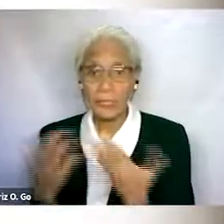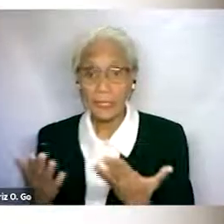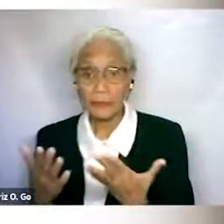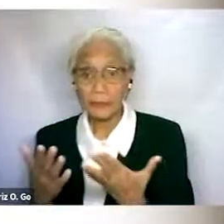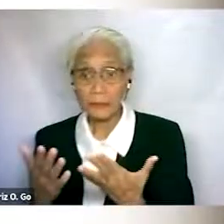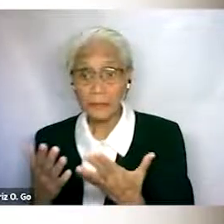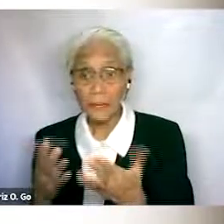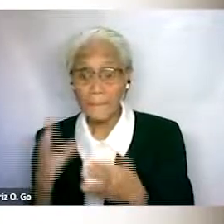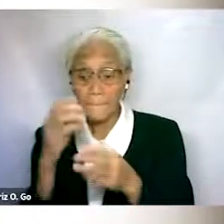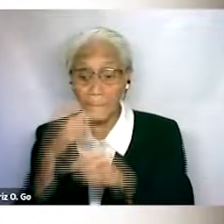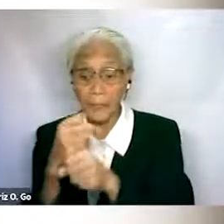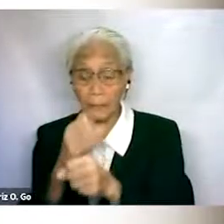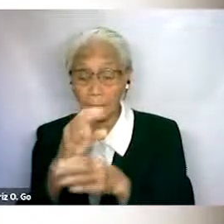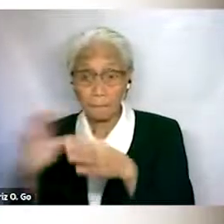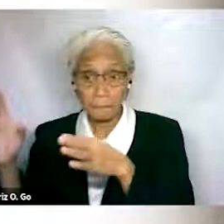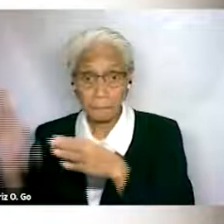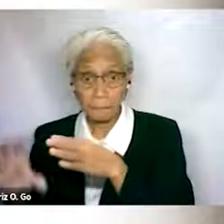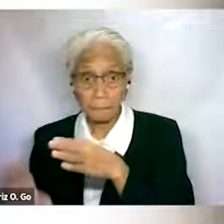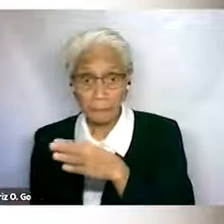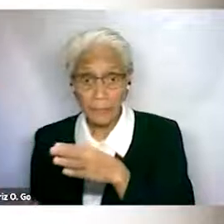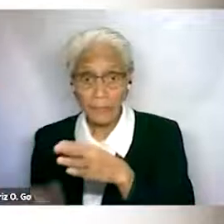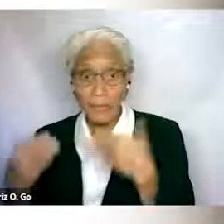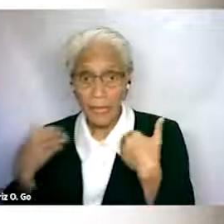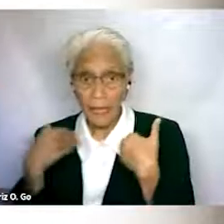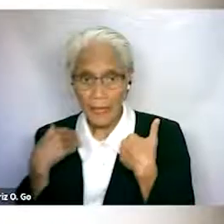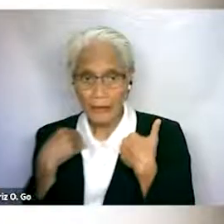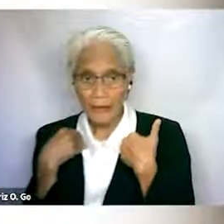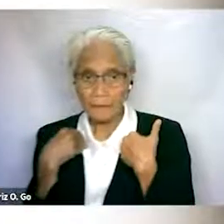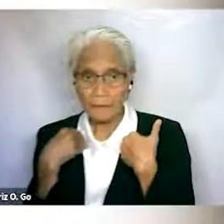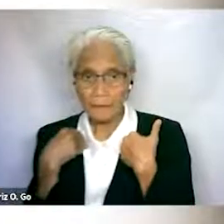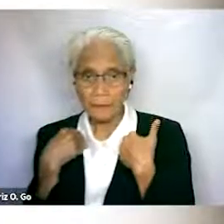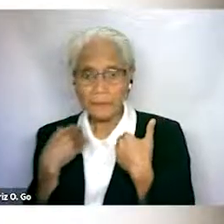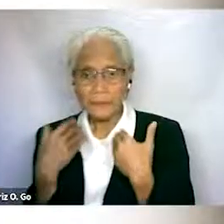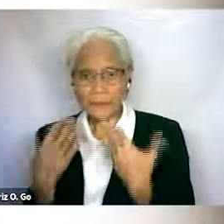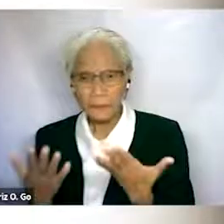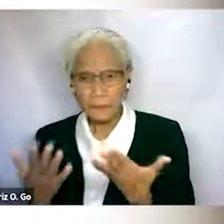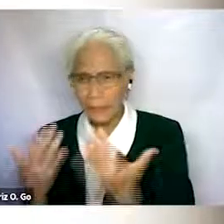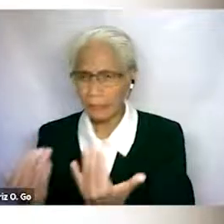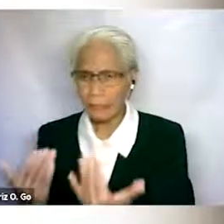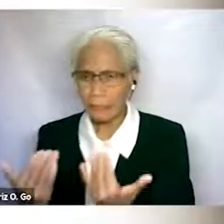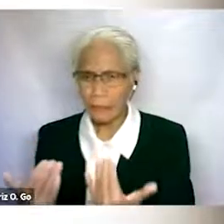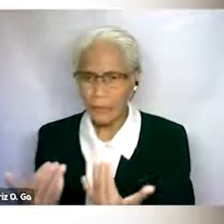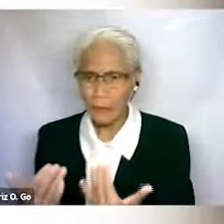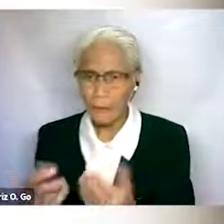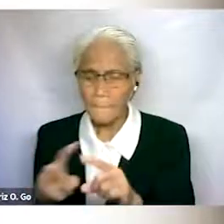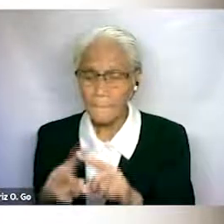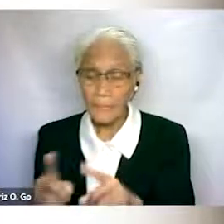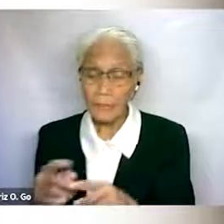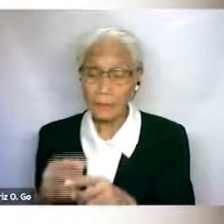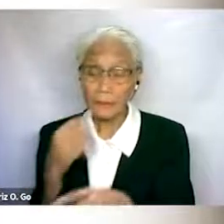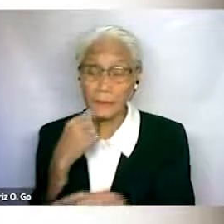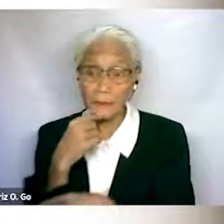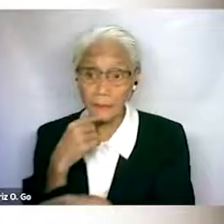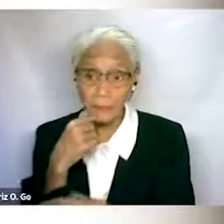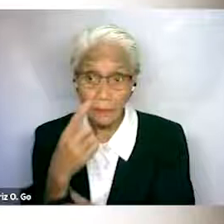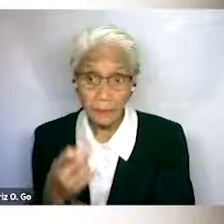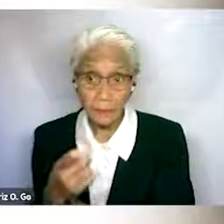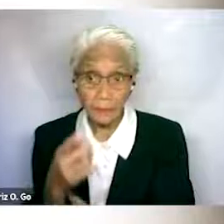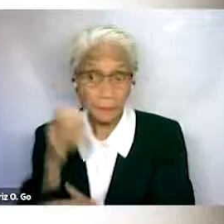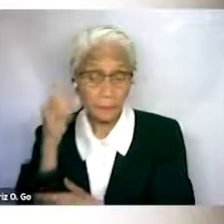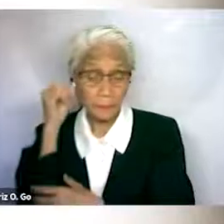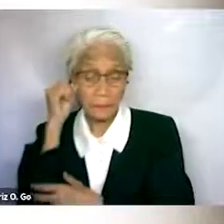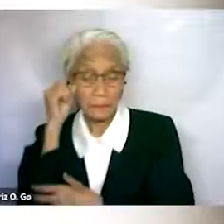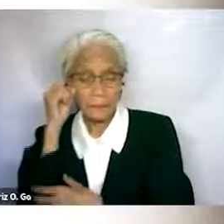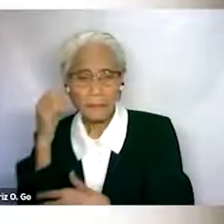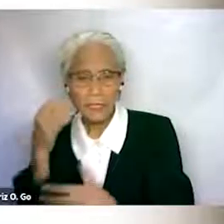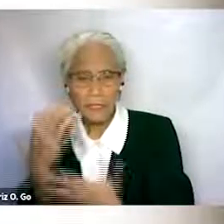then midterm reporting. So what are some related provisions of CEDAW to CRC? Perhaps most of the provisions of